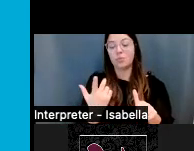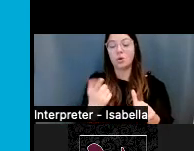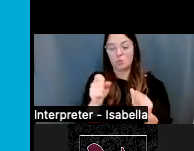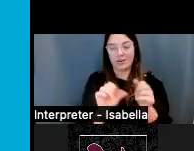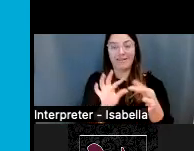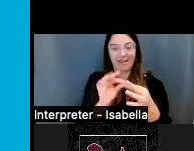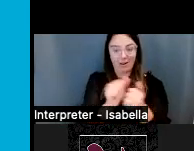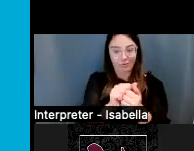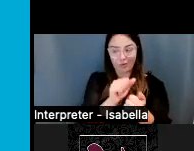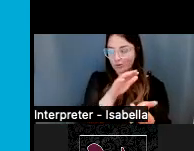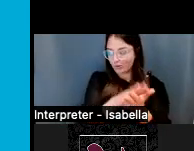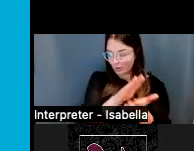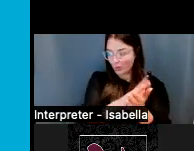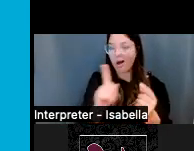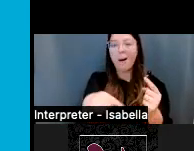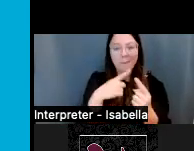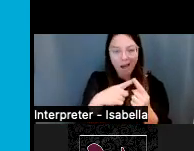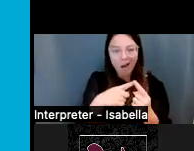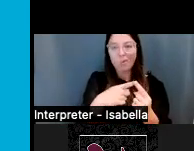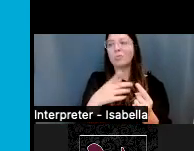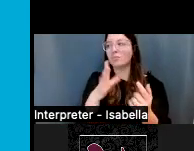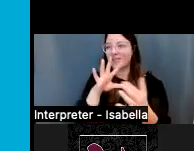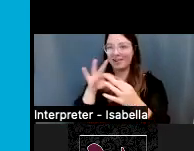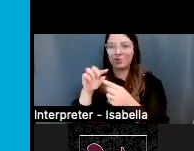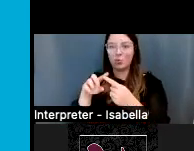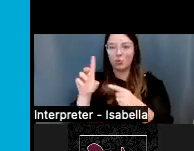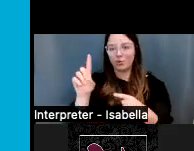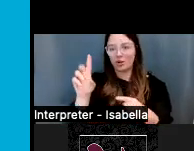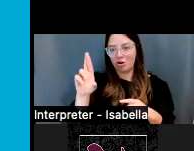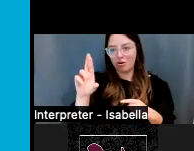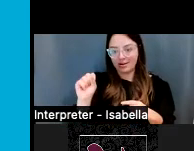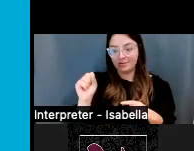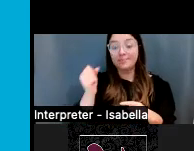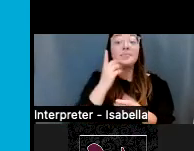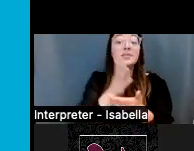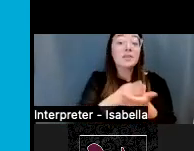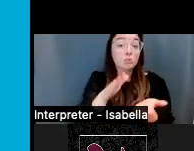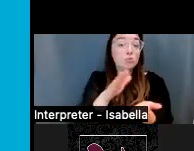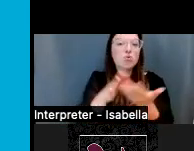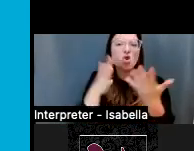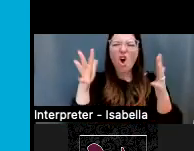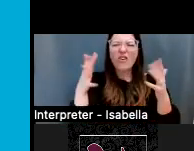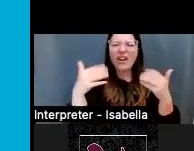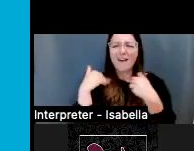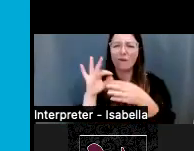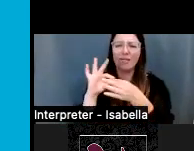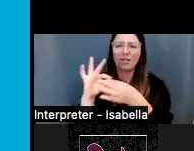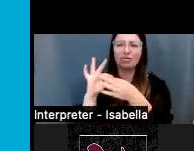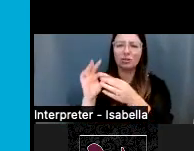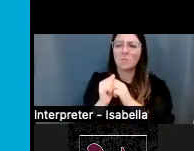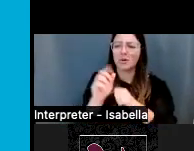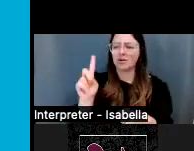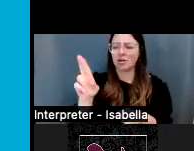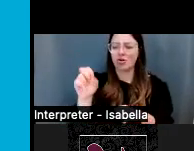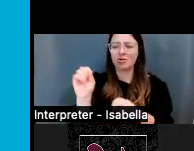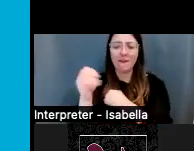the typical referral process that we've talked about already, but some schools actually have established relationships with a DRS office and may even